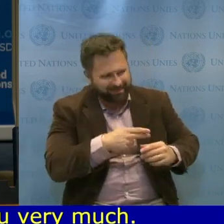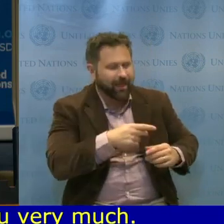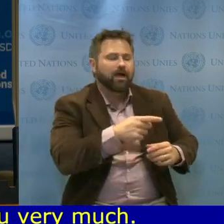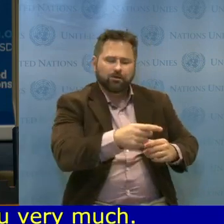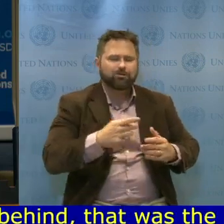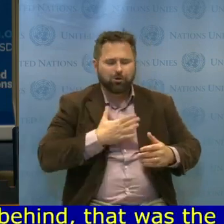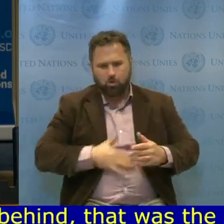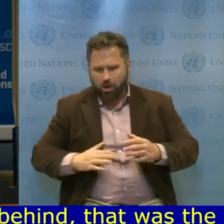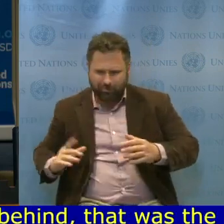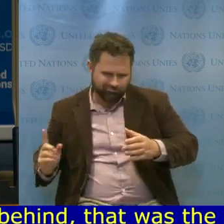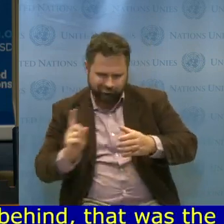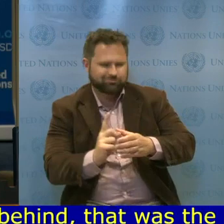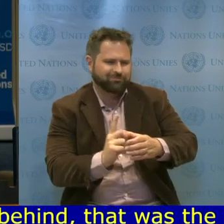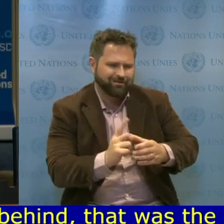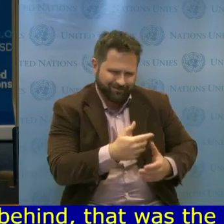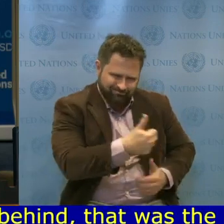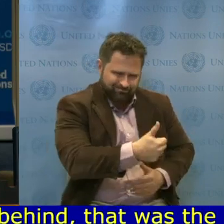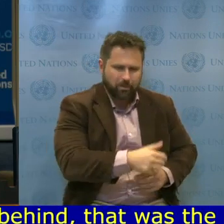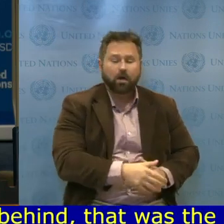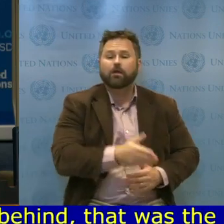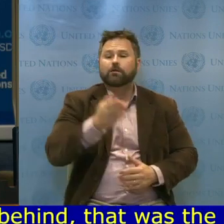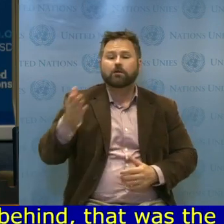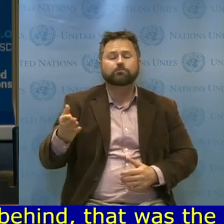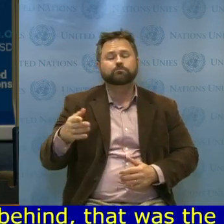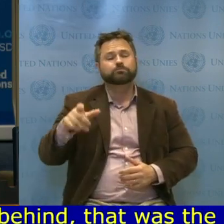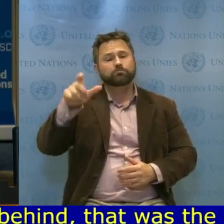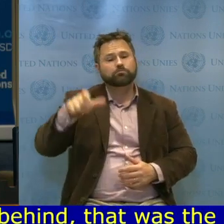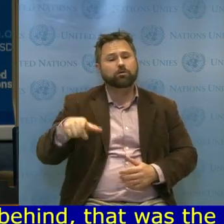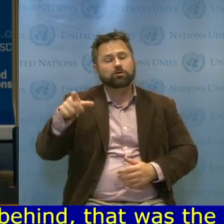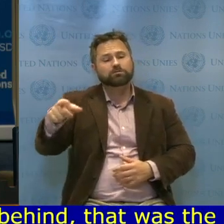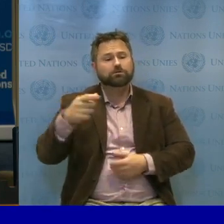the representative of Peru, followed by Austria.